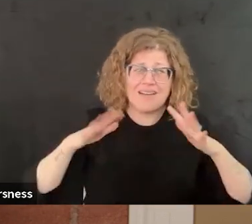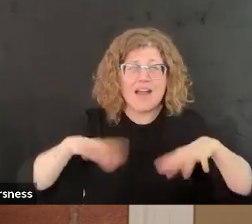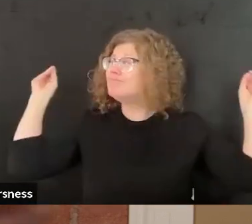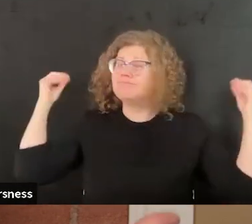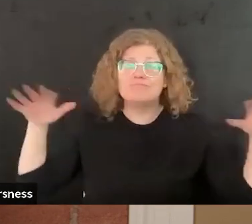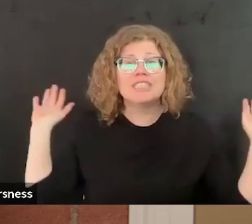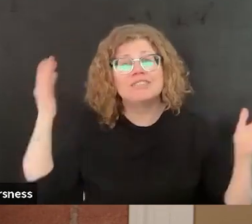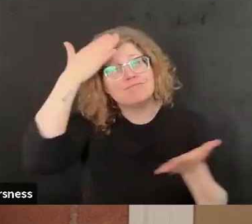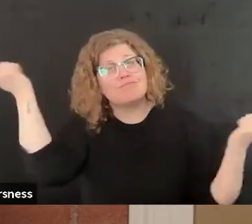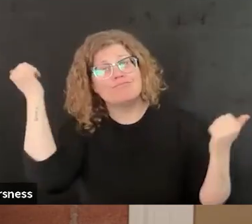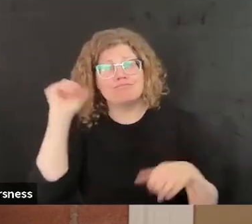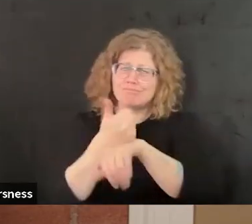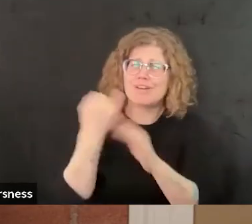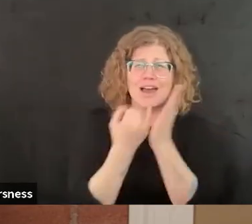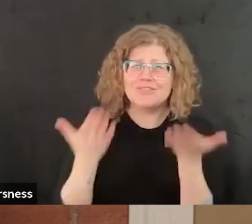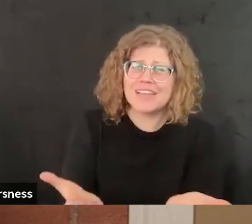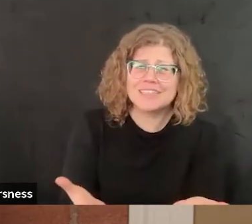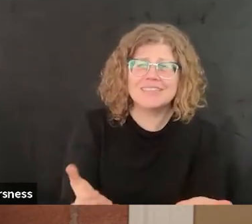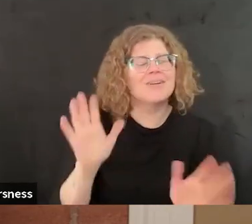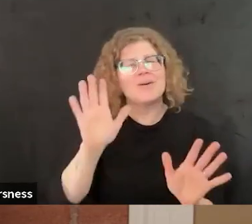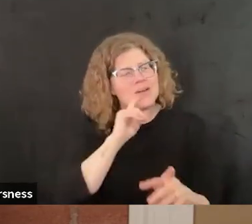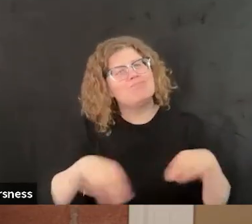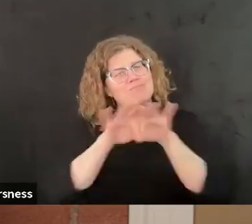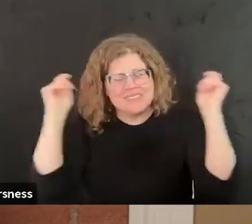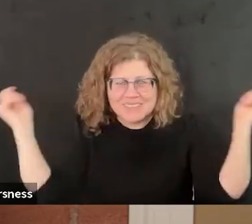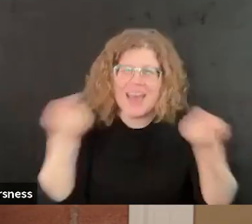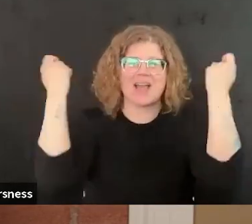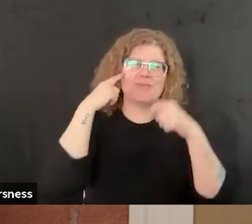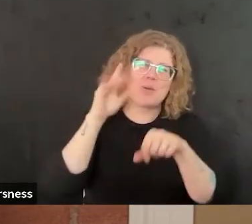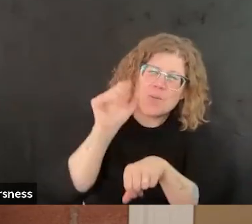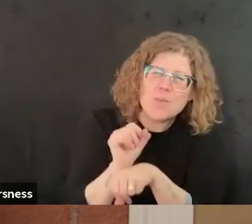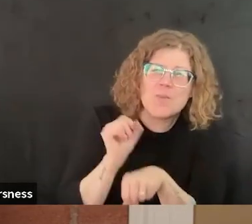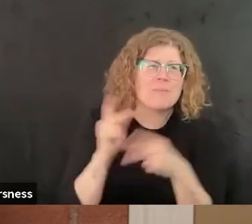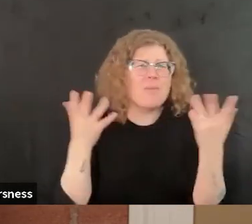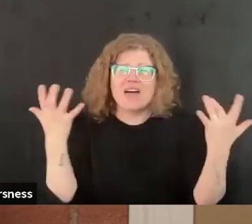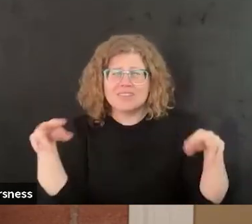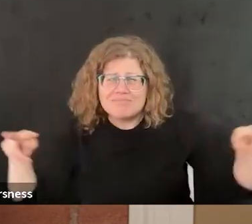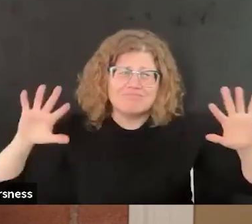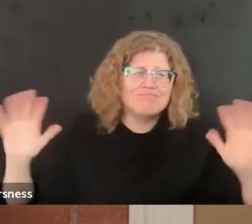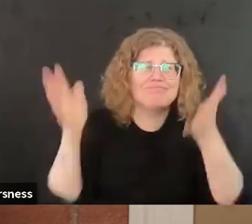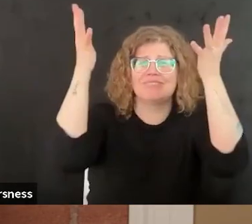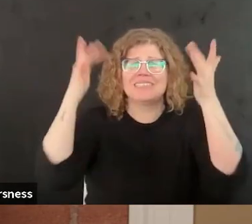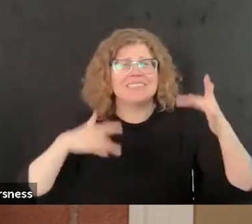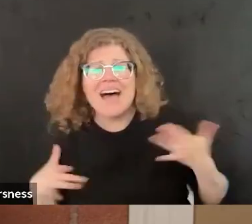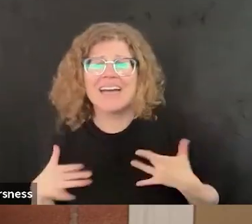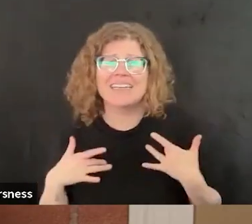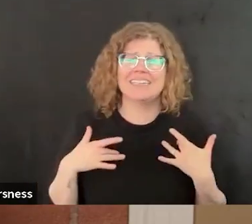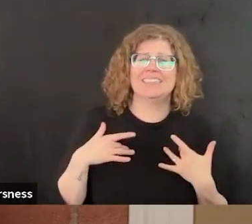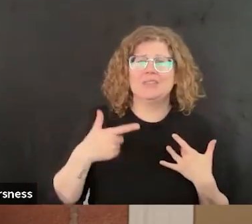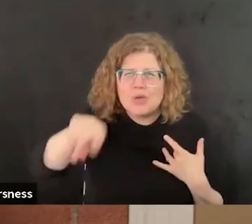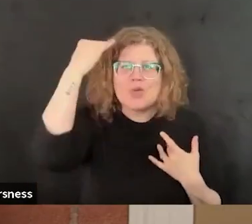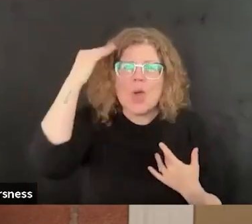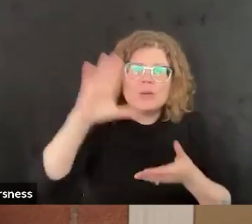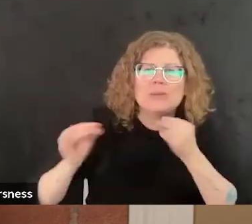in and it's forgotten. And a celebration is one of the most important parts about putting the work in the ground. You want people to be excited, to